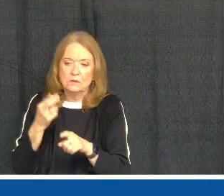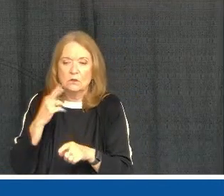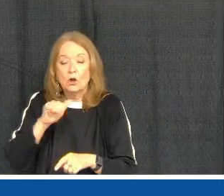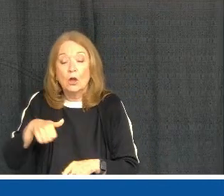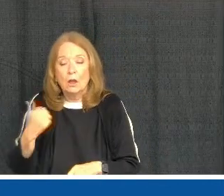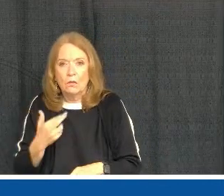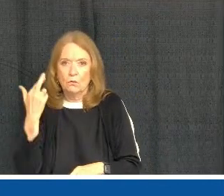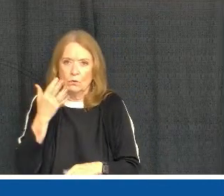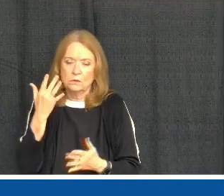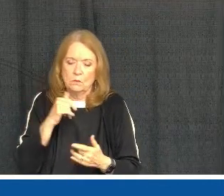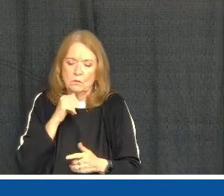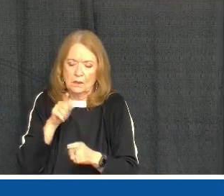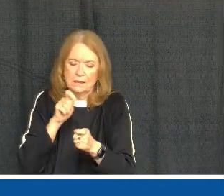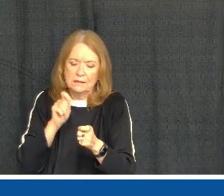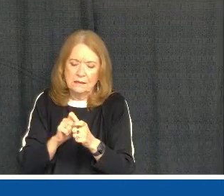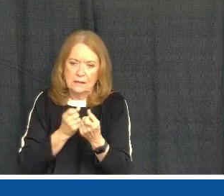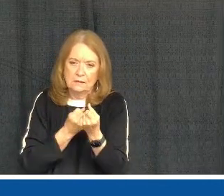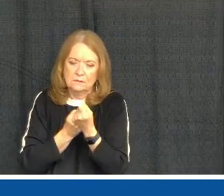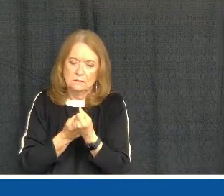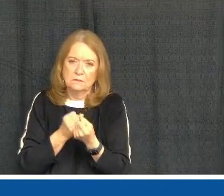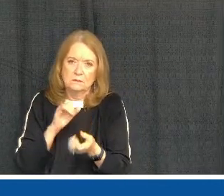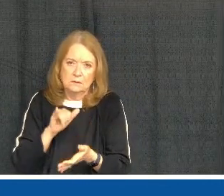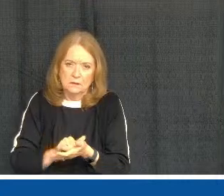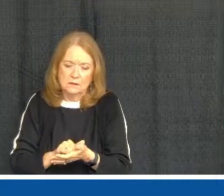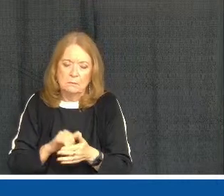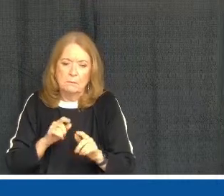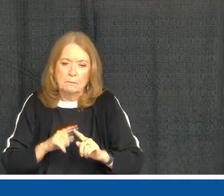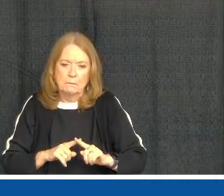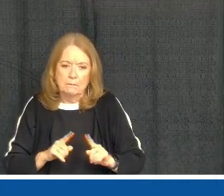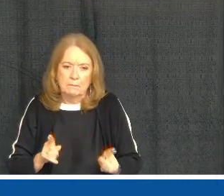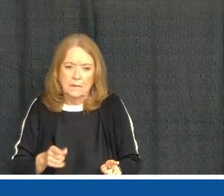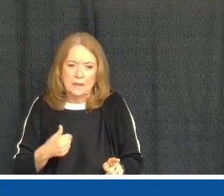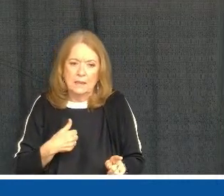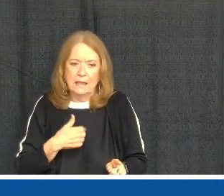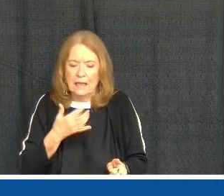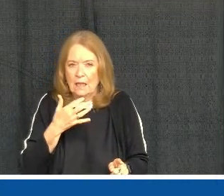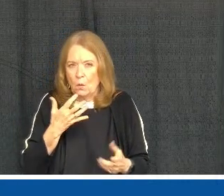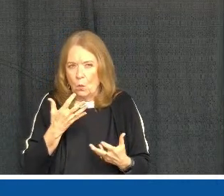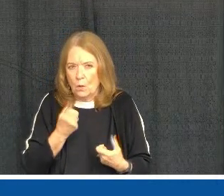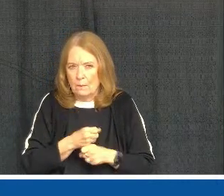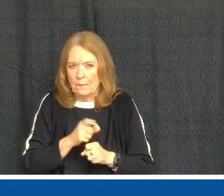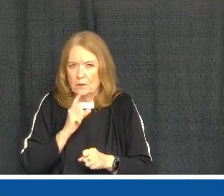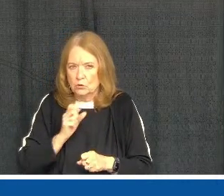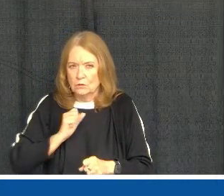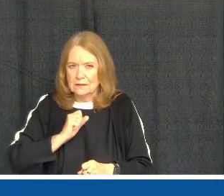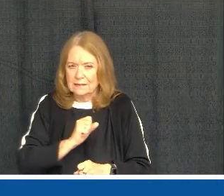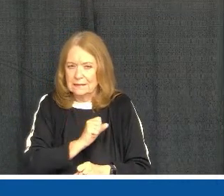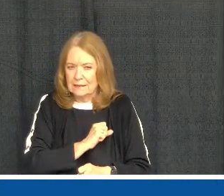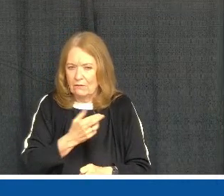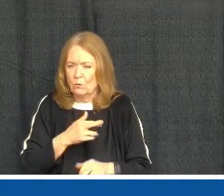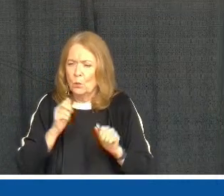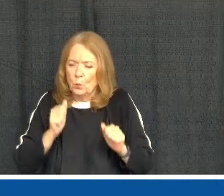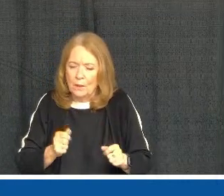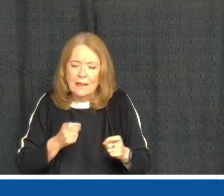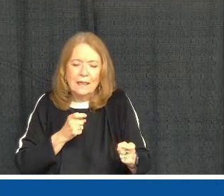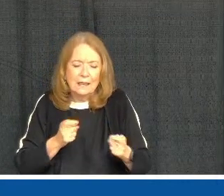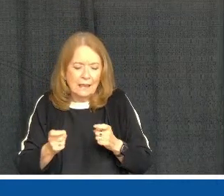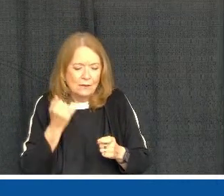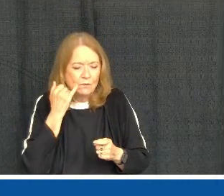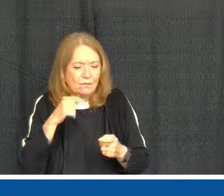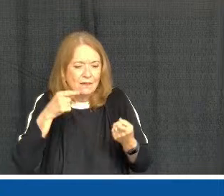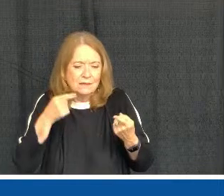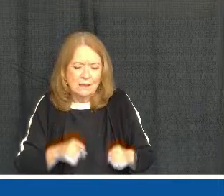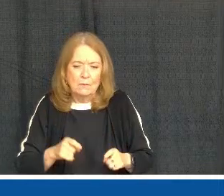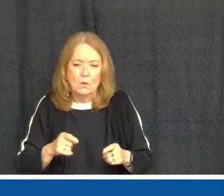were not exactly in favor of this, but I don't want to make sure that the staff resources we can handle if this is done